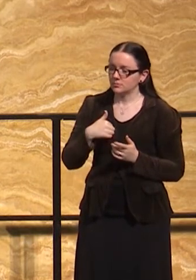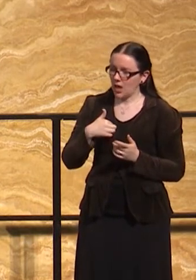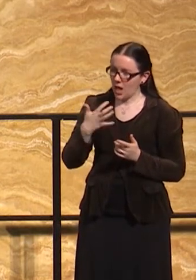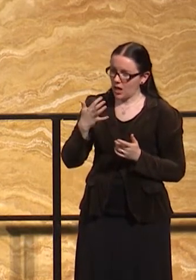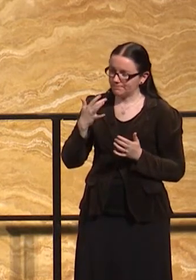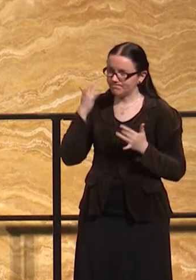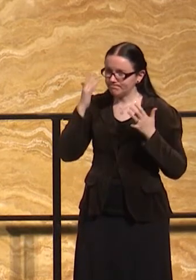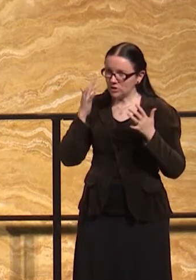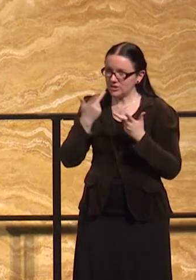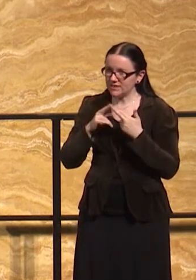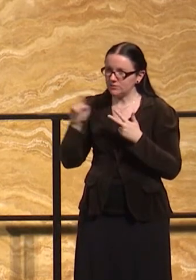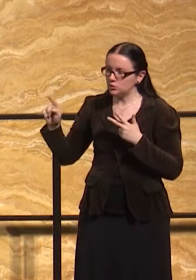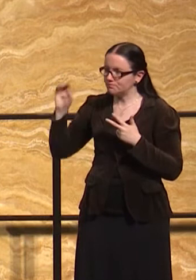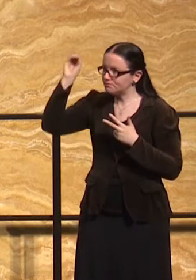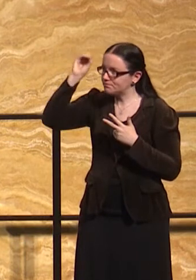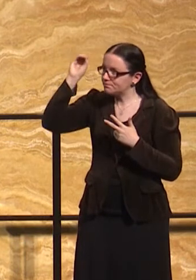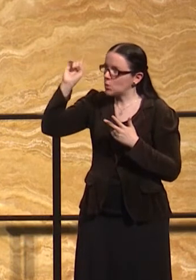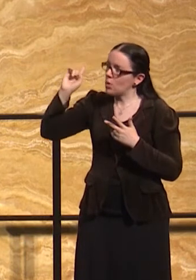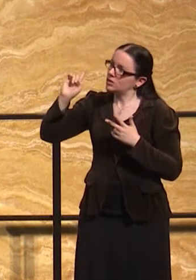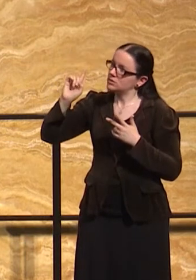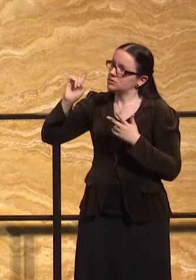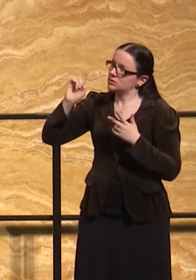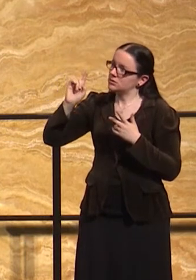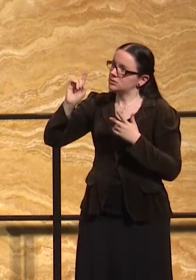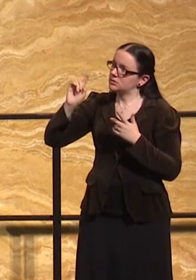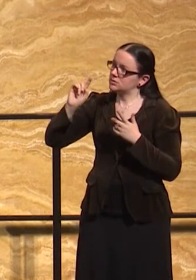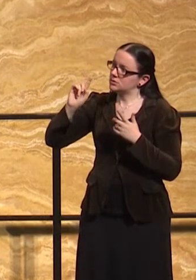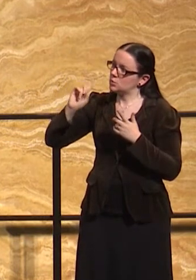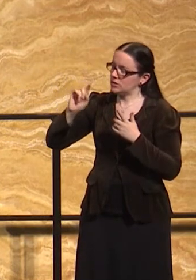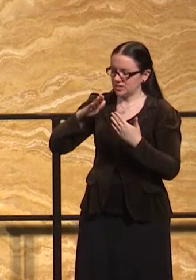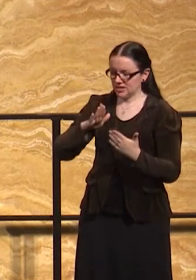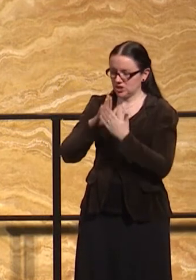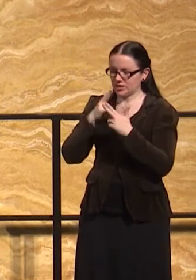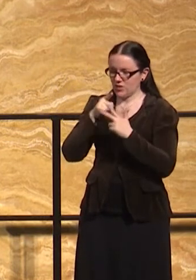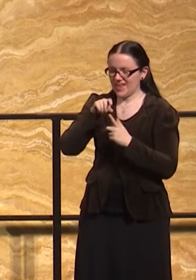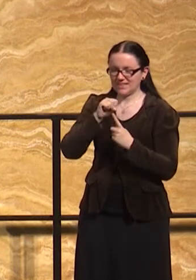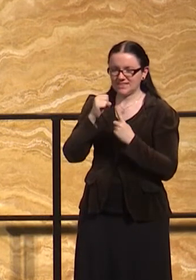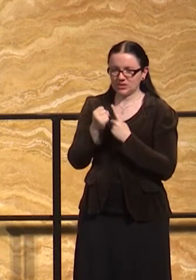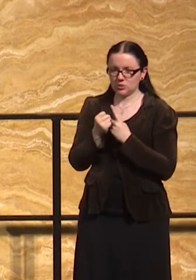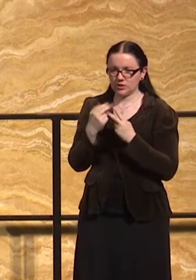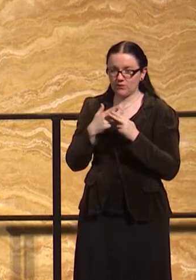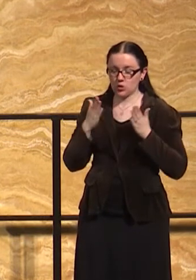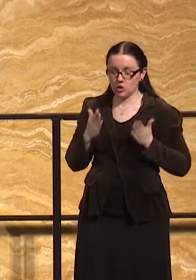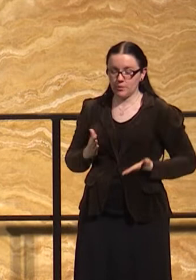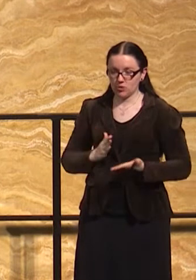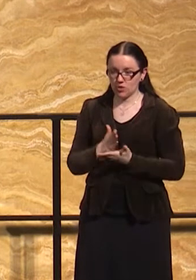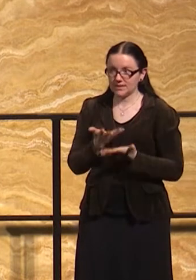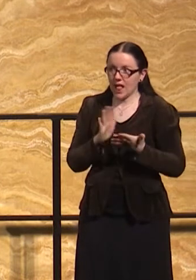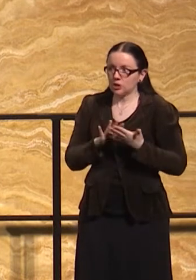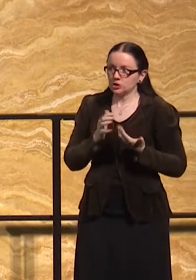observation on the particular challenge that is posed by that when it comes to human rights and